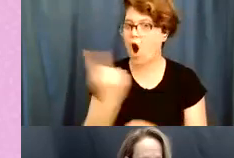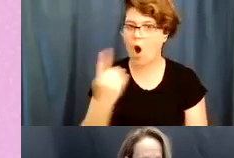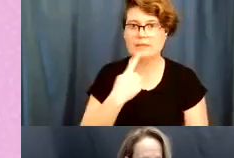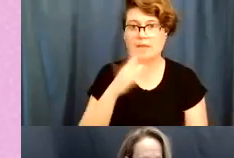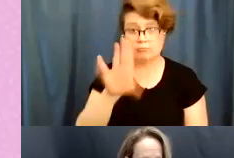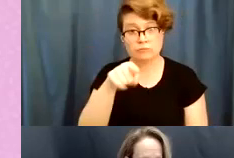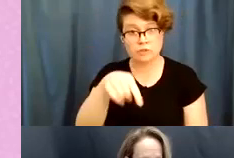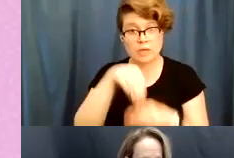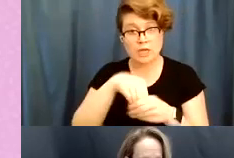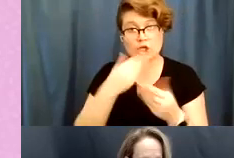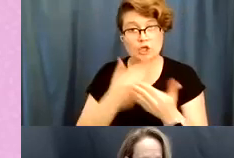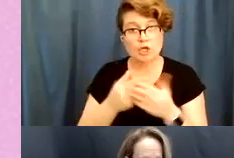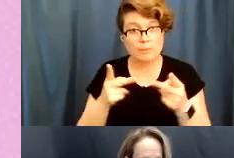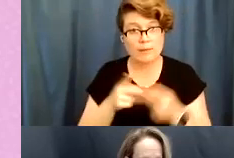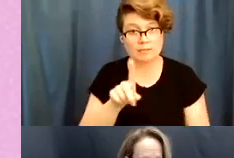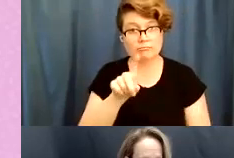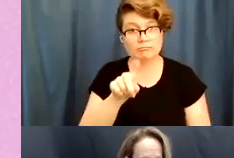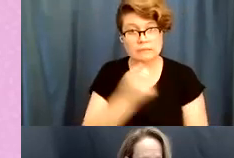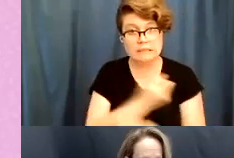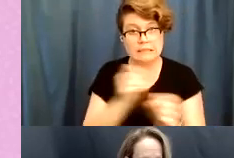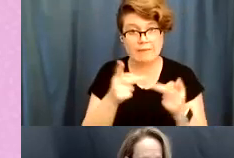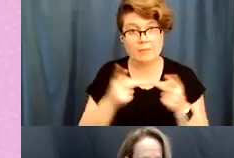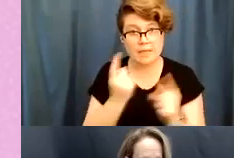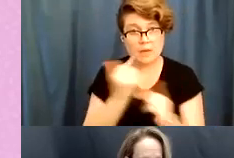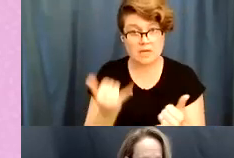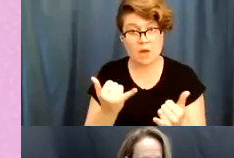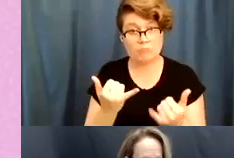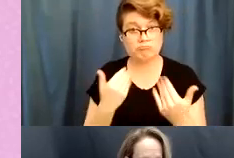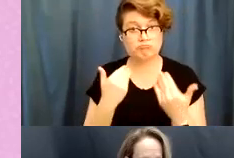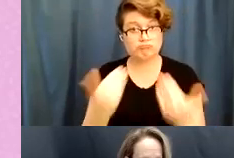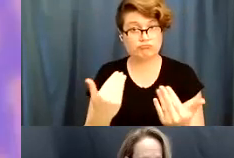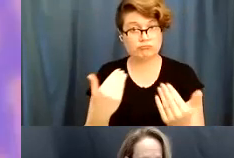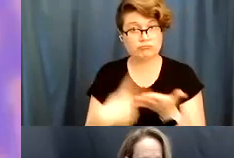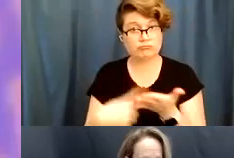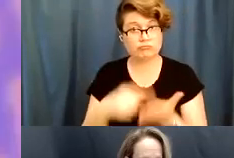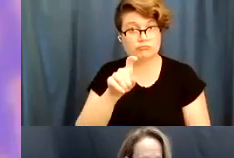good place? Are you in a safe place? Can we still talk right now?